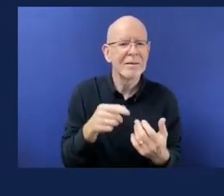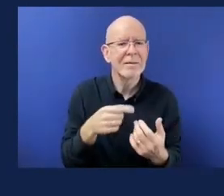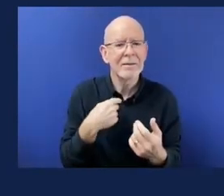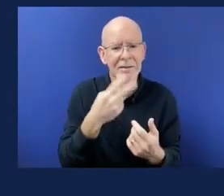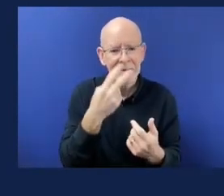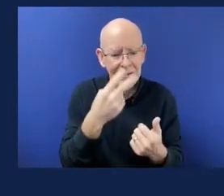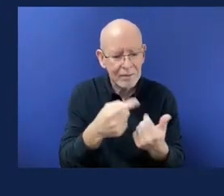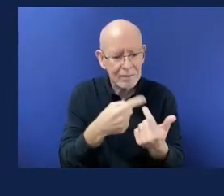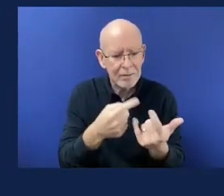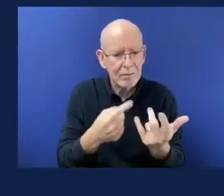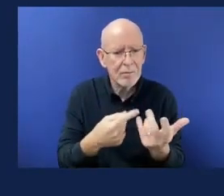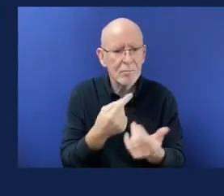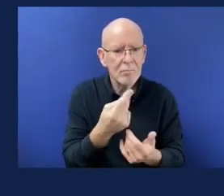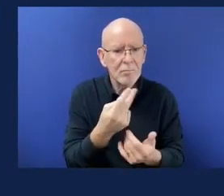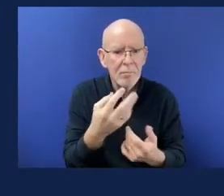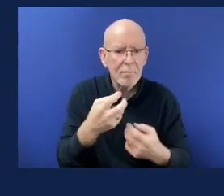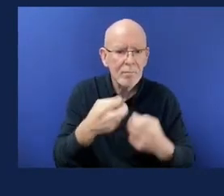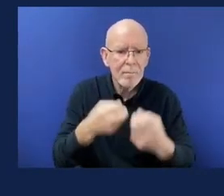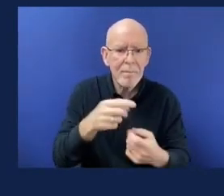whether that's due to